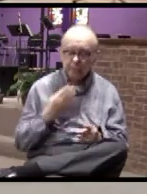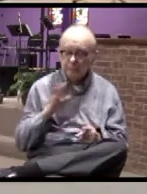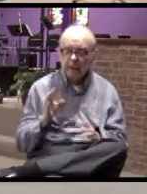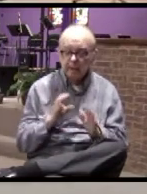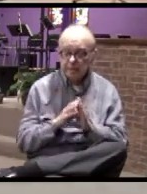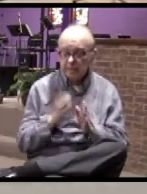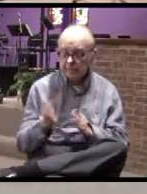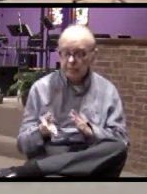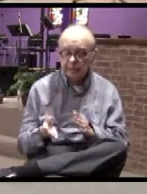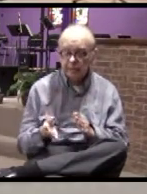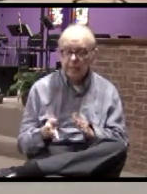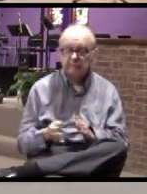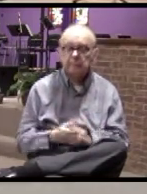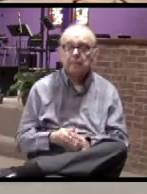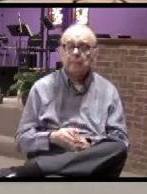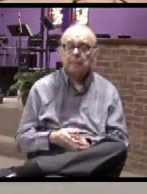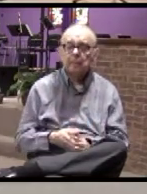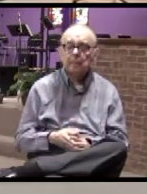there.